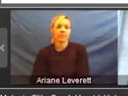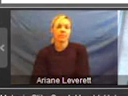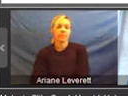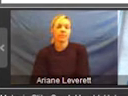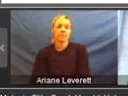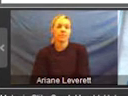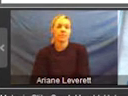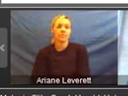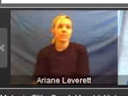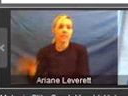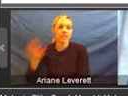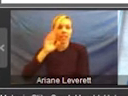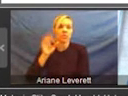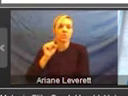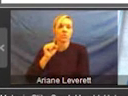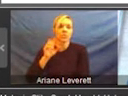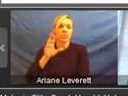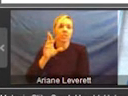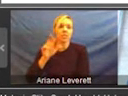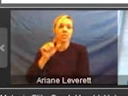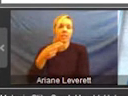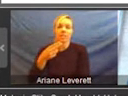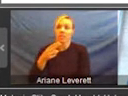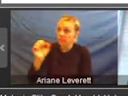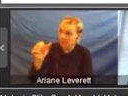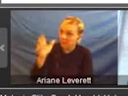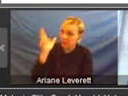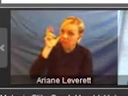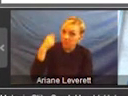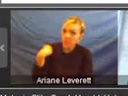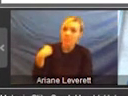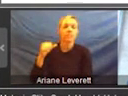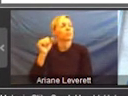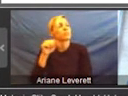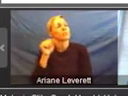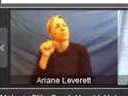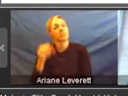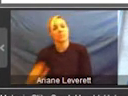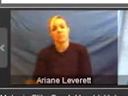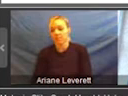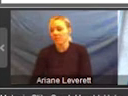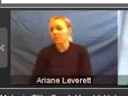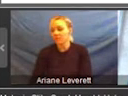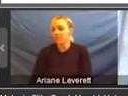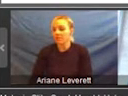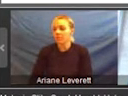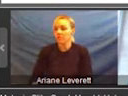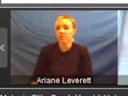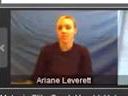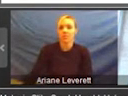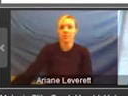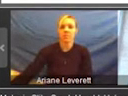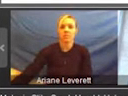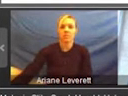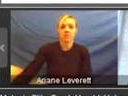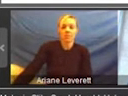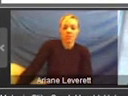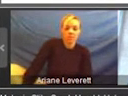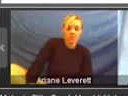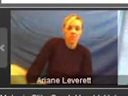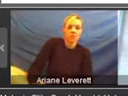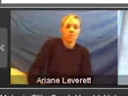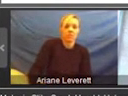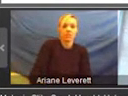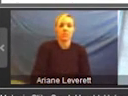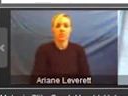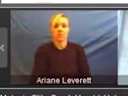Hello, Sarah. Can you hear me? Yes, we can hear you. Yes. Okay. Yeah. Yeah, I'm Sarah Herold.